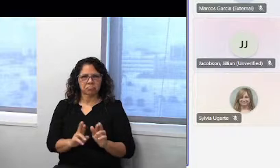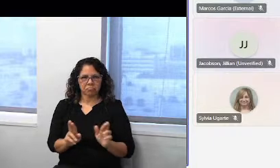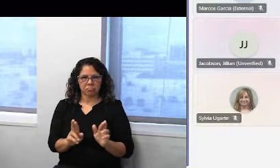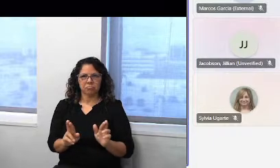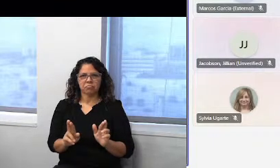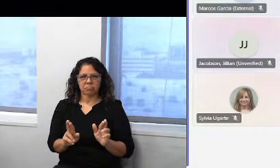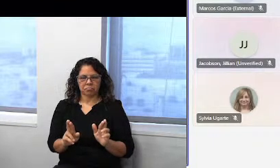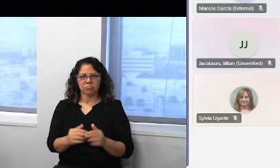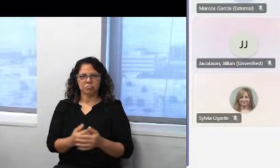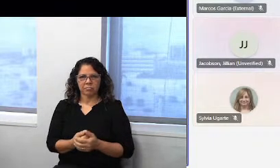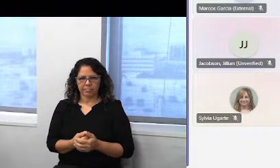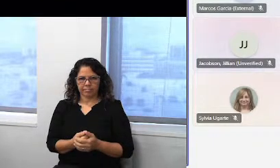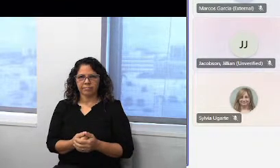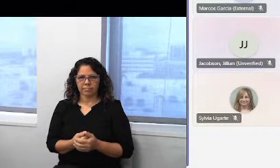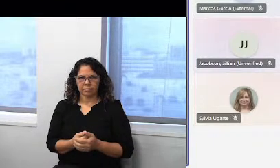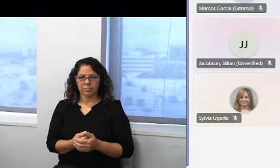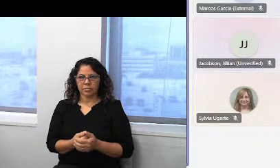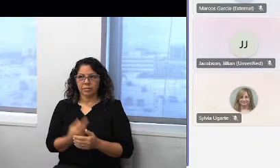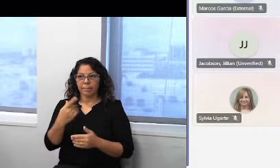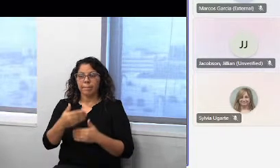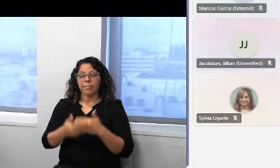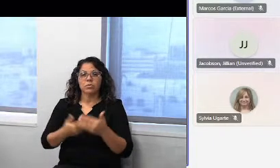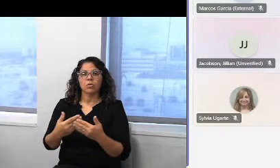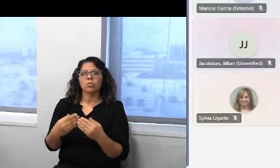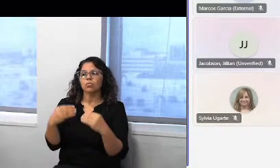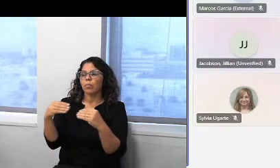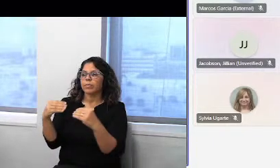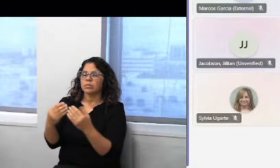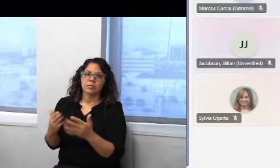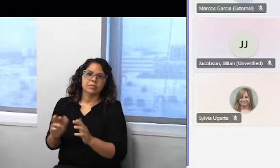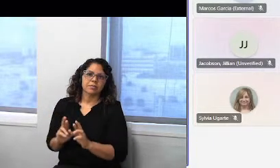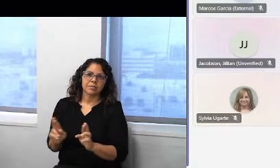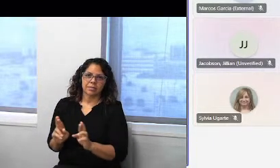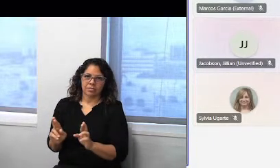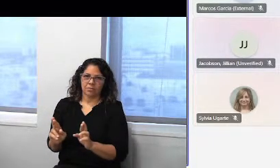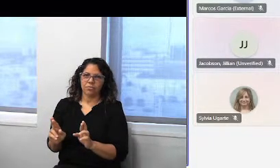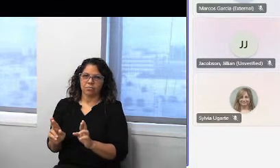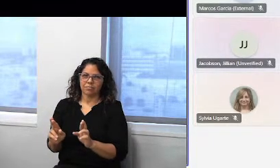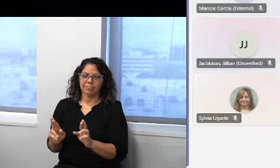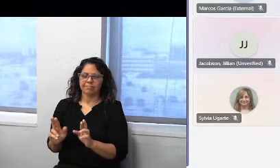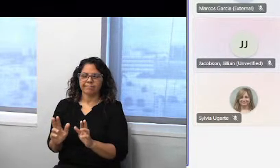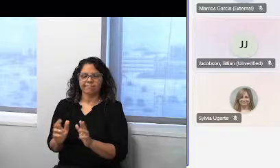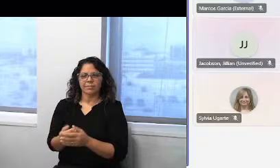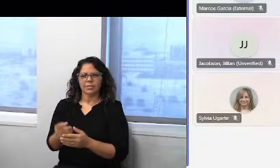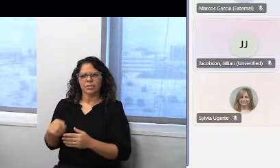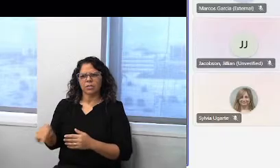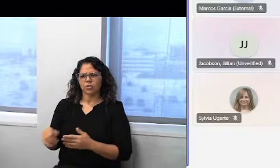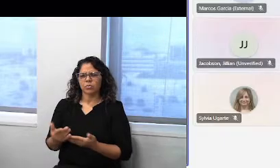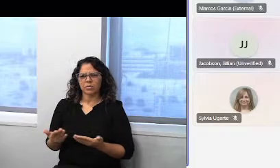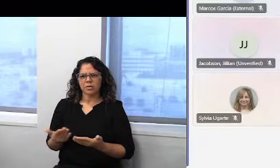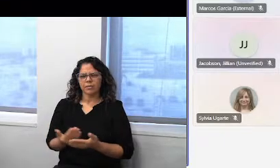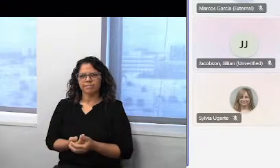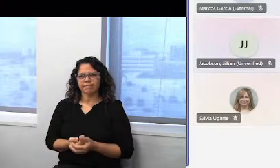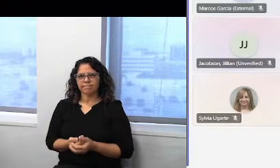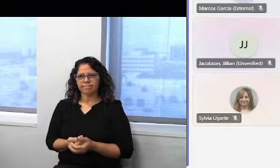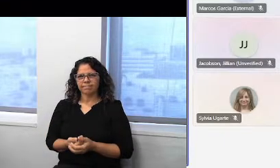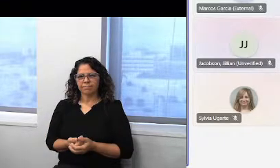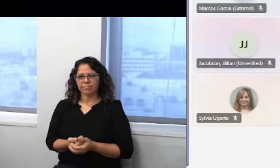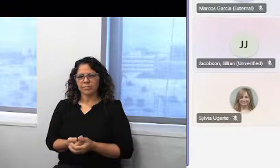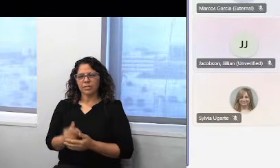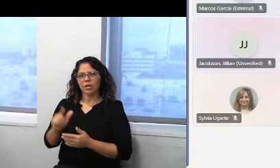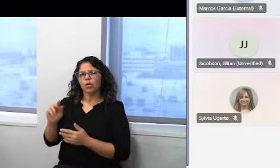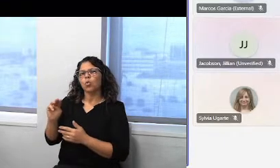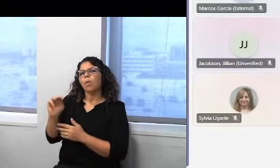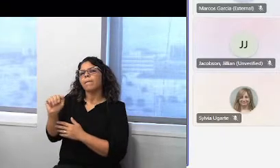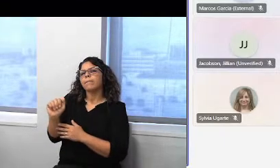to be able to move into the execution. In regards to RUMO's role and the planning on those projects, we